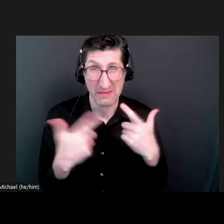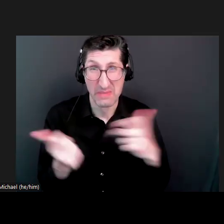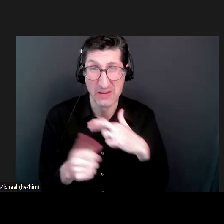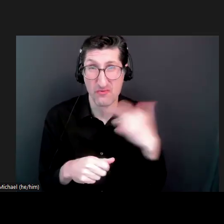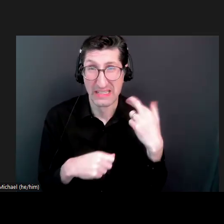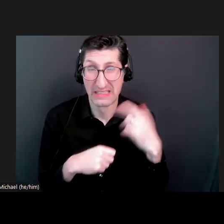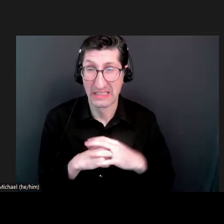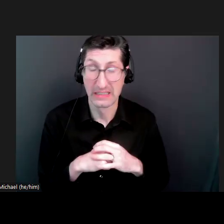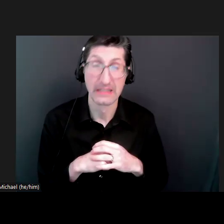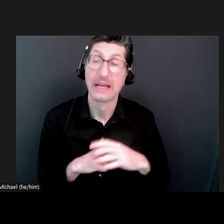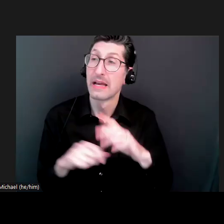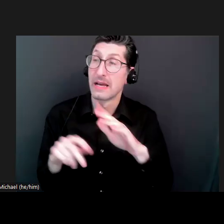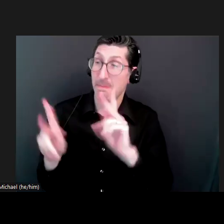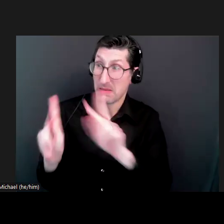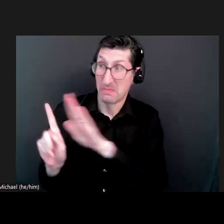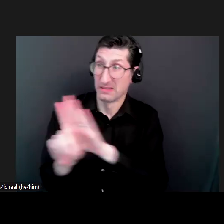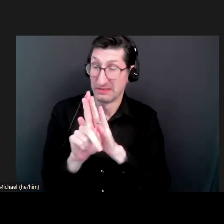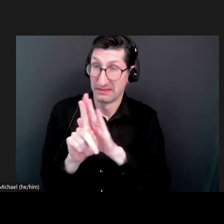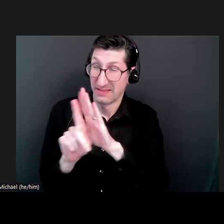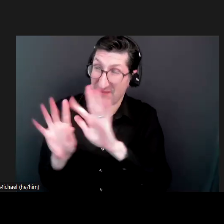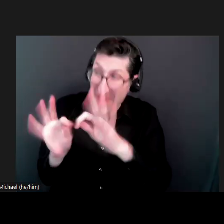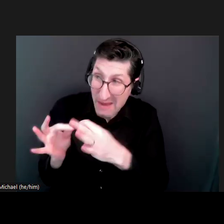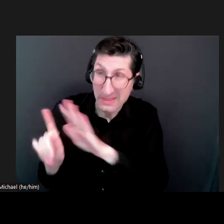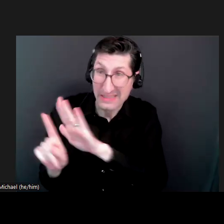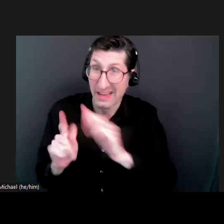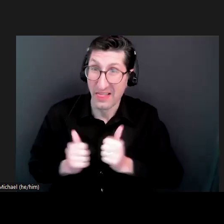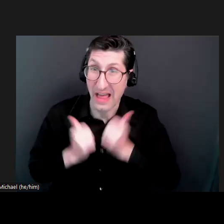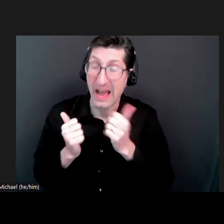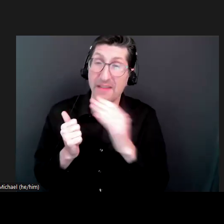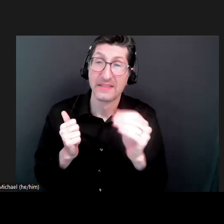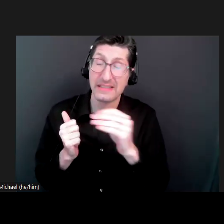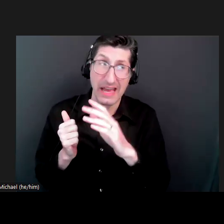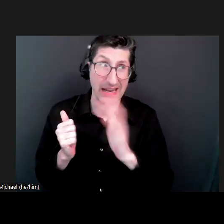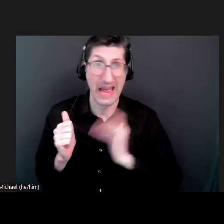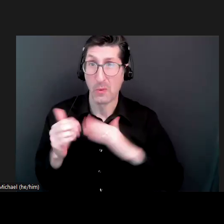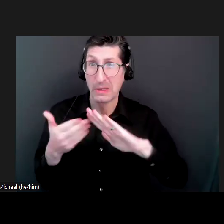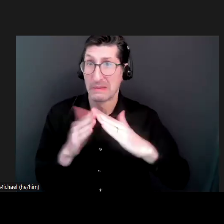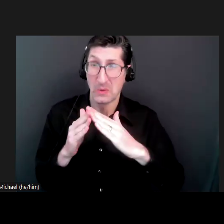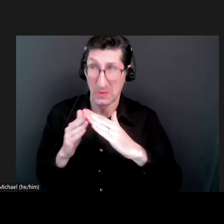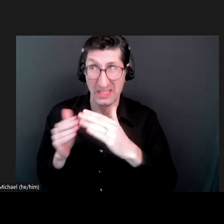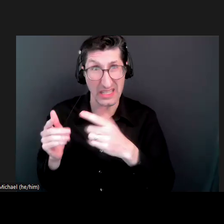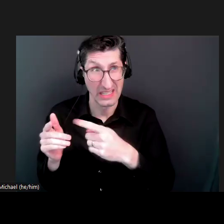mainly the lives of families and future of the community itself.